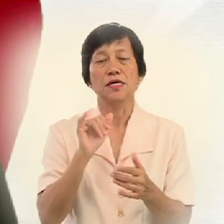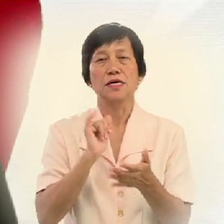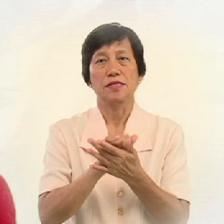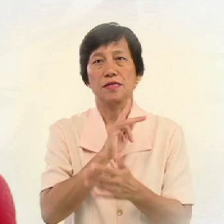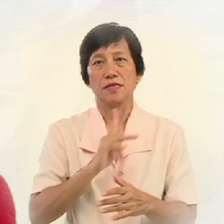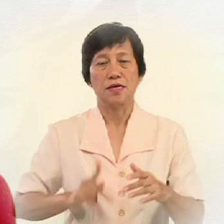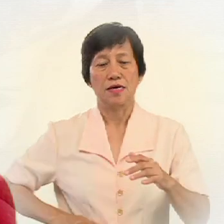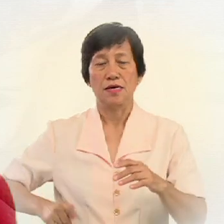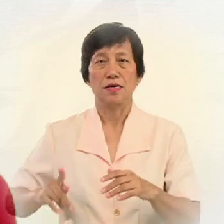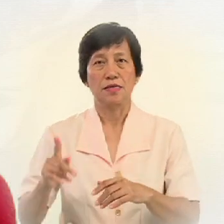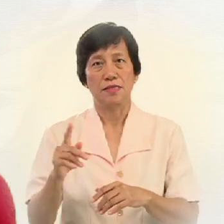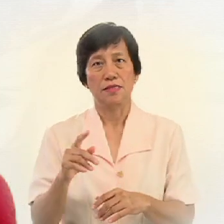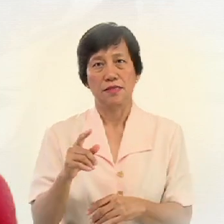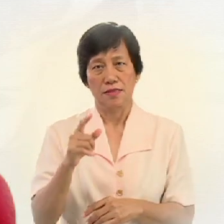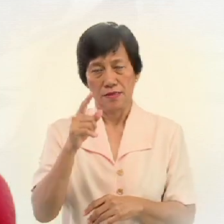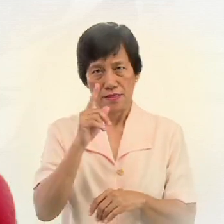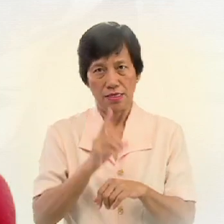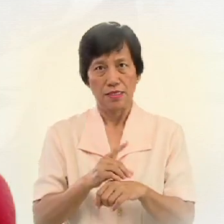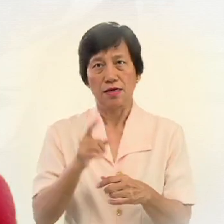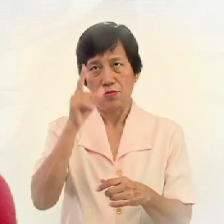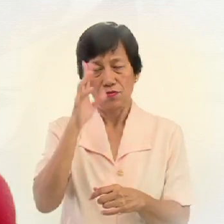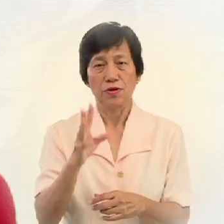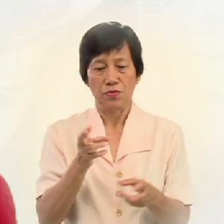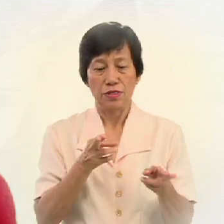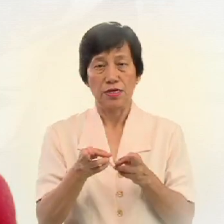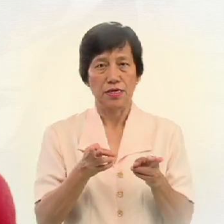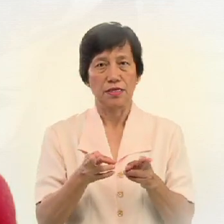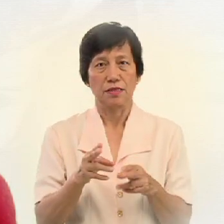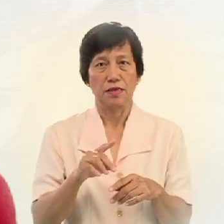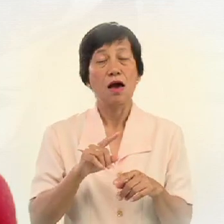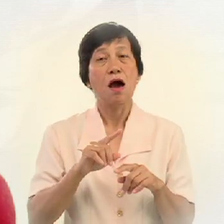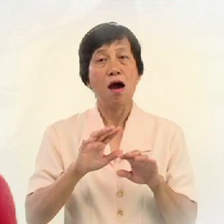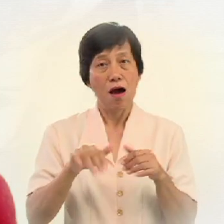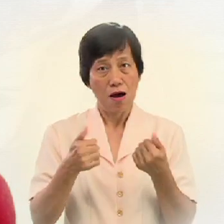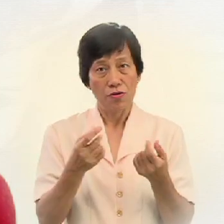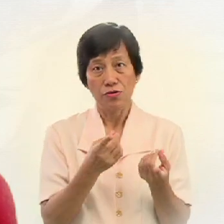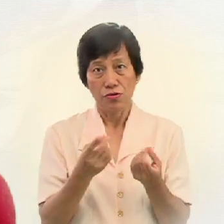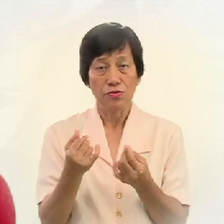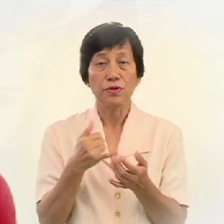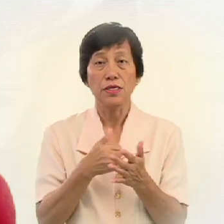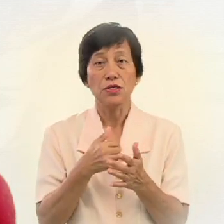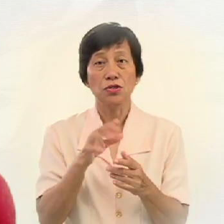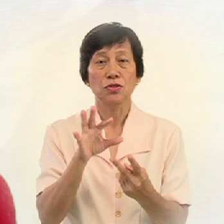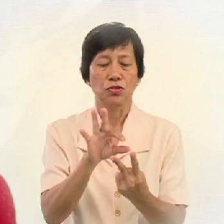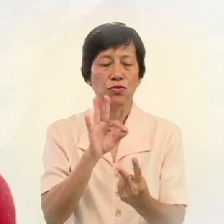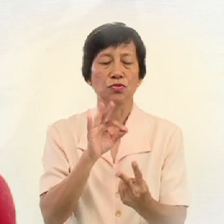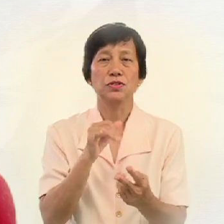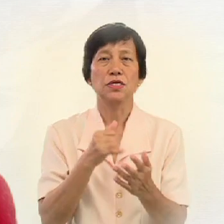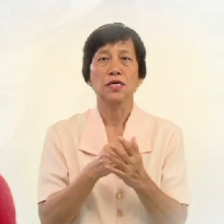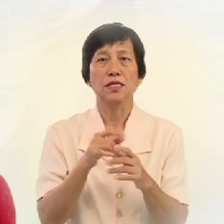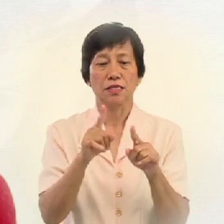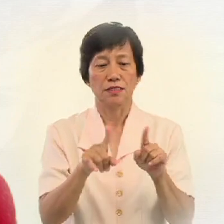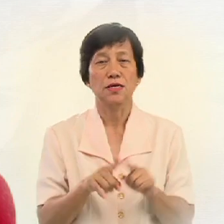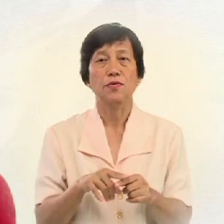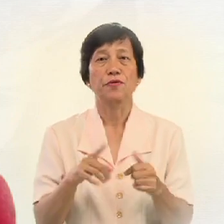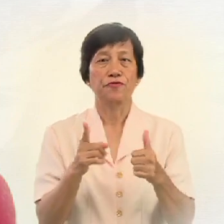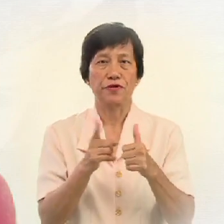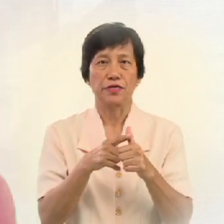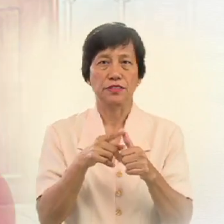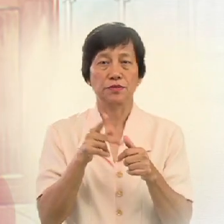God. But how do we go about it? Choosing it as our top priority. In the first